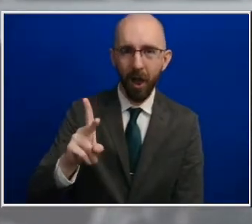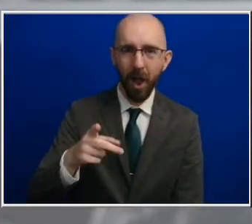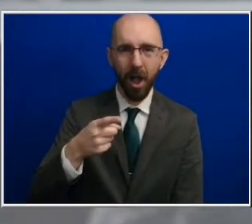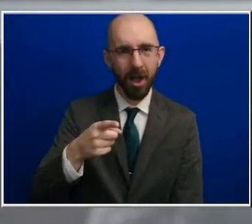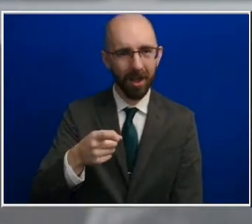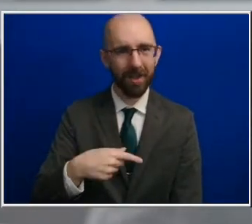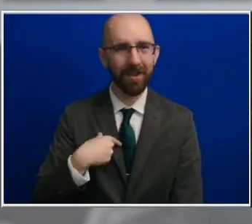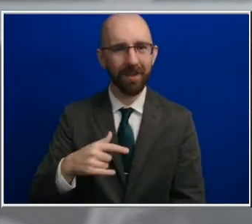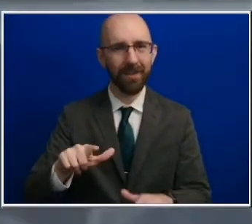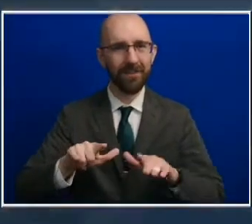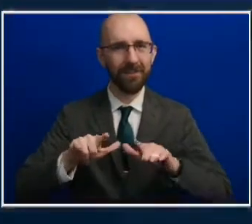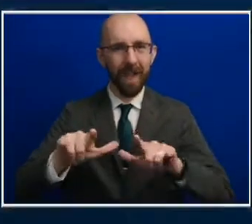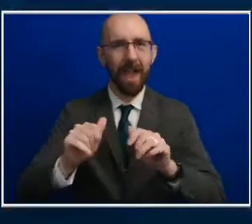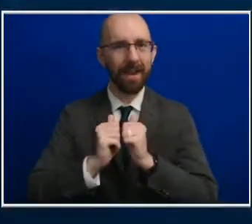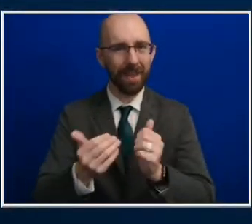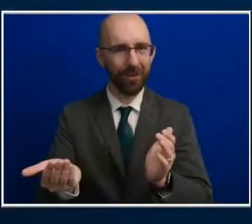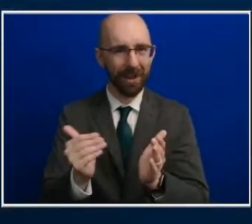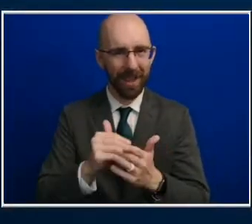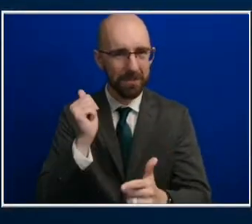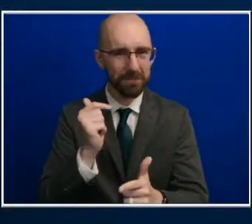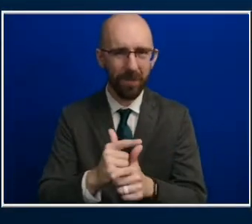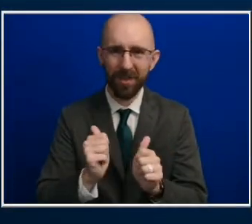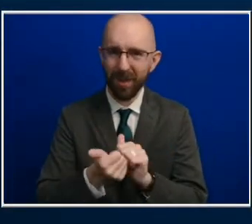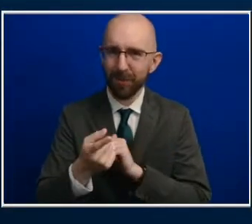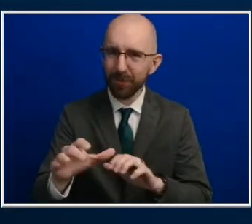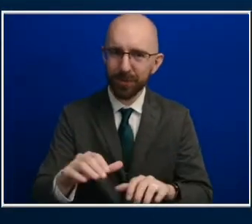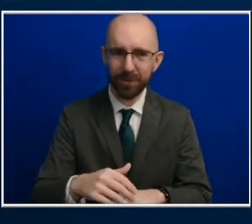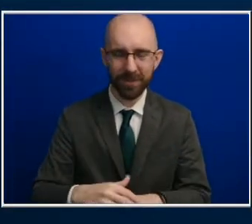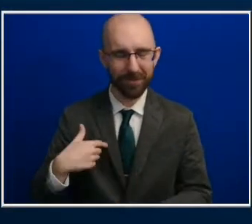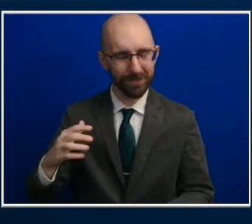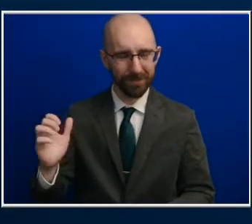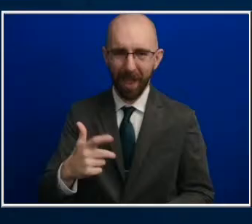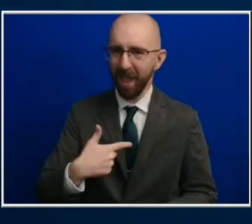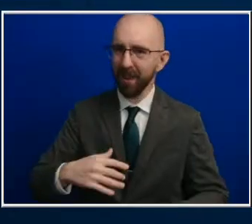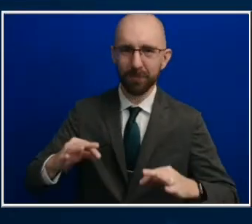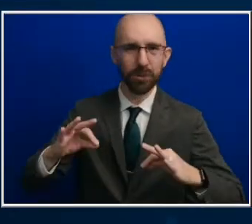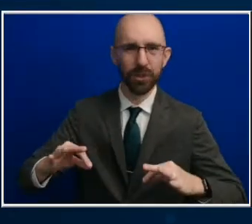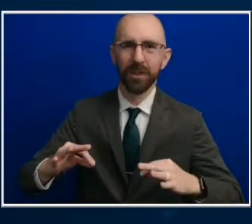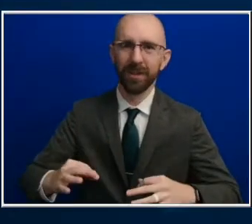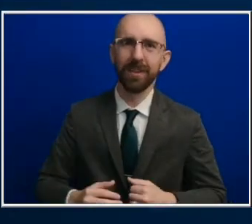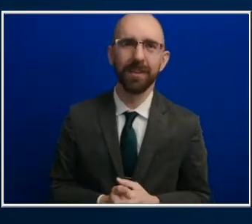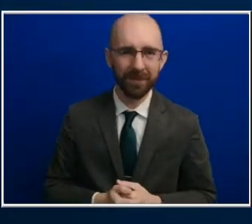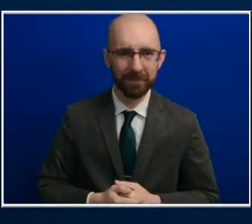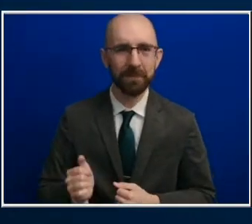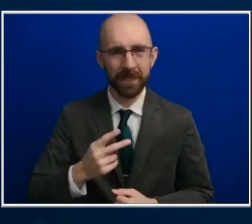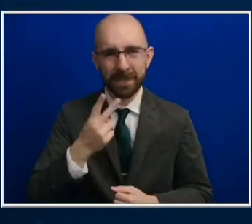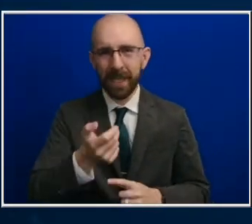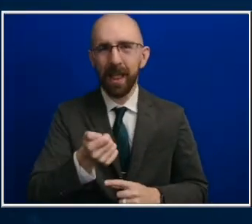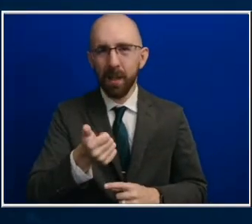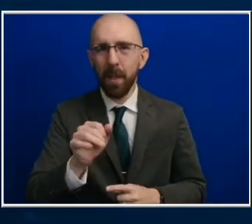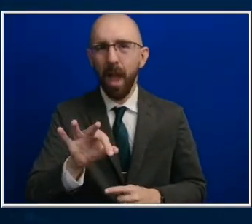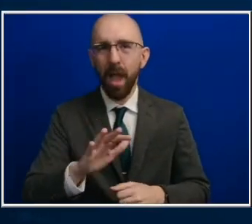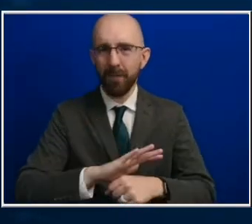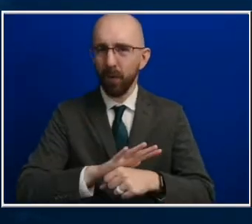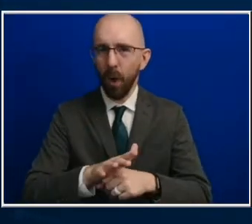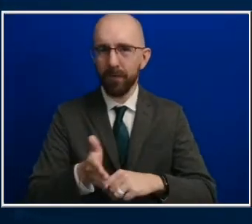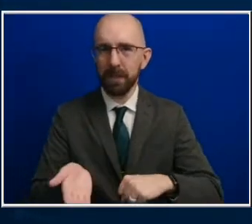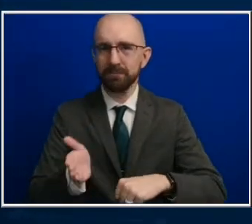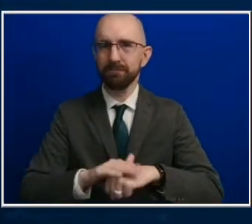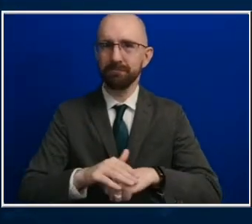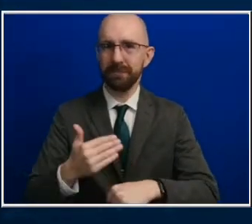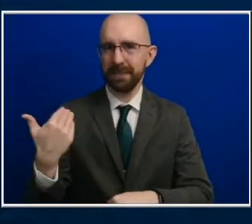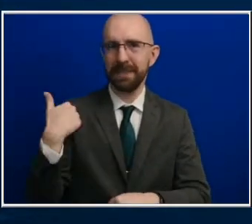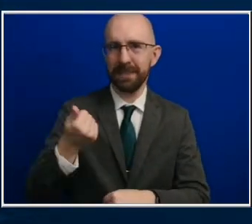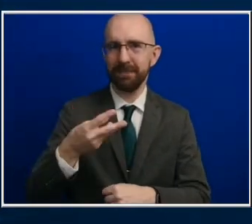together again, brother. How are you? We are back. I'm good. I'm good. All right, we've been seeing a little bit of COVID again these past few weeks.